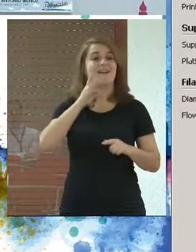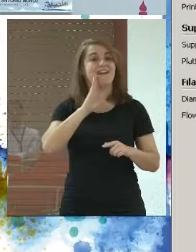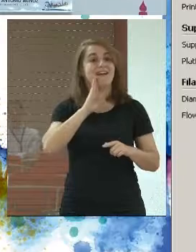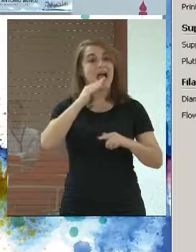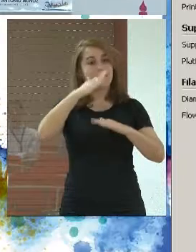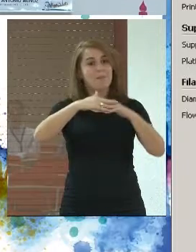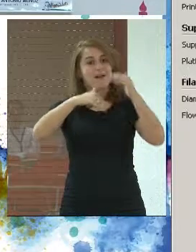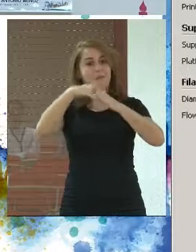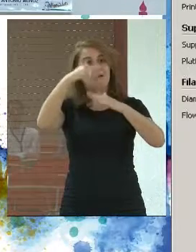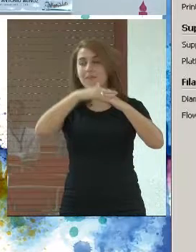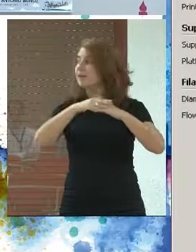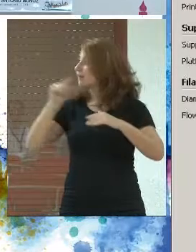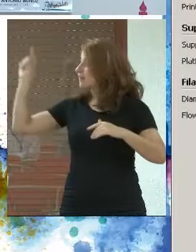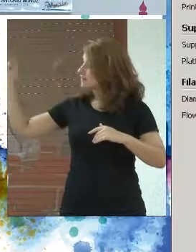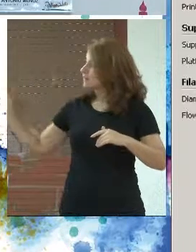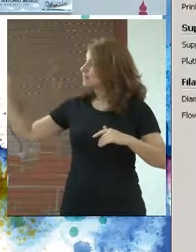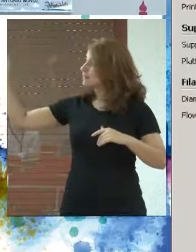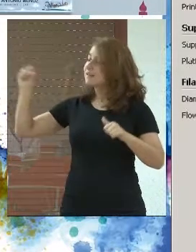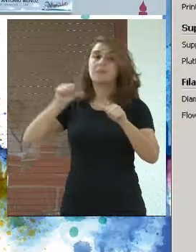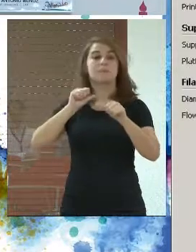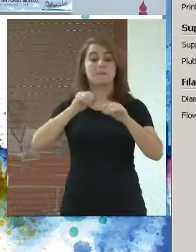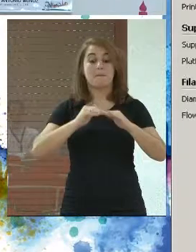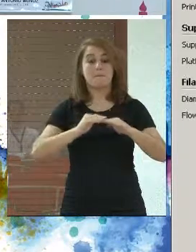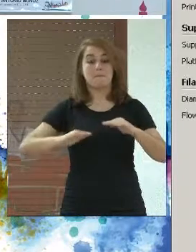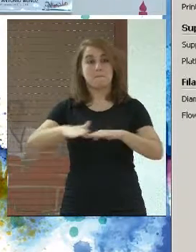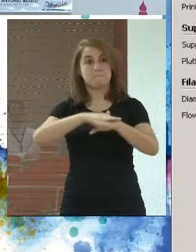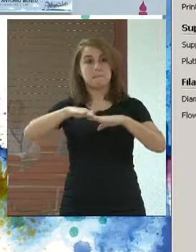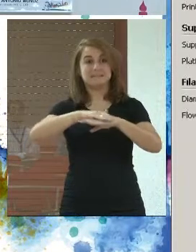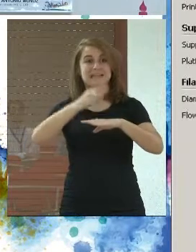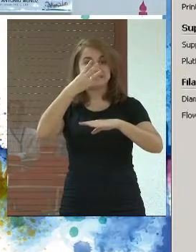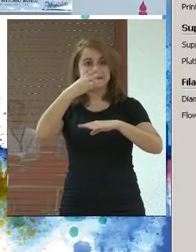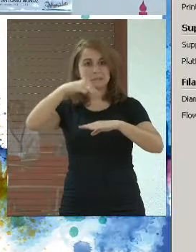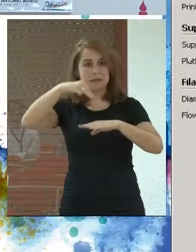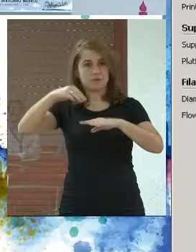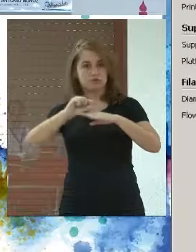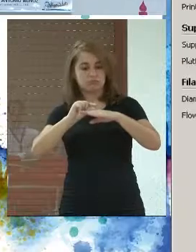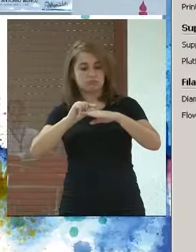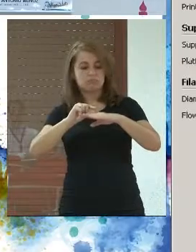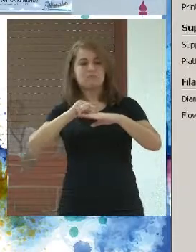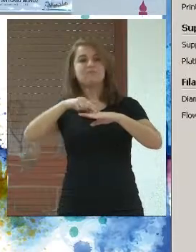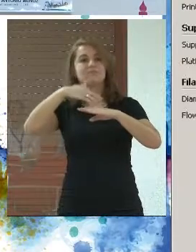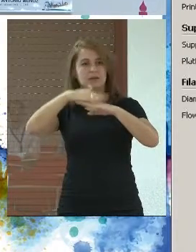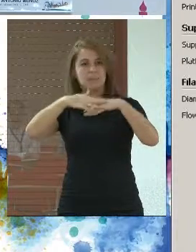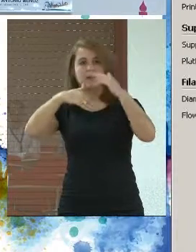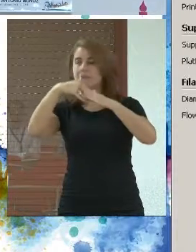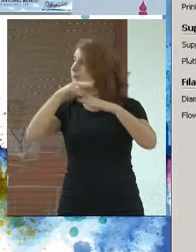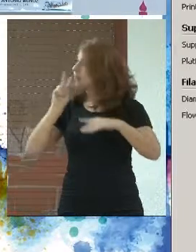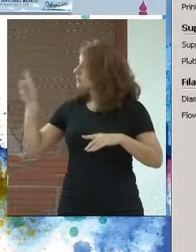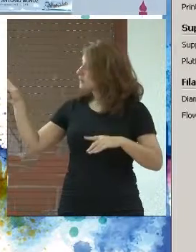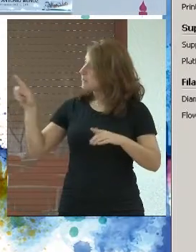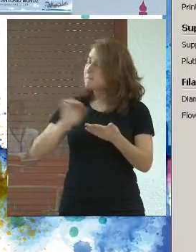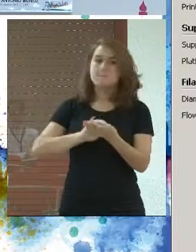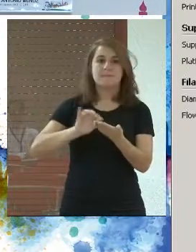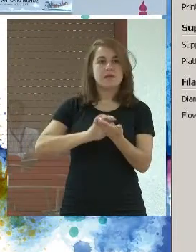and the 3 layers that I enter have overlap from the basis that I chose, that was 3